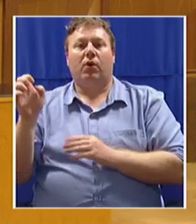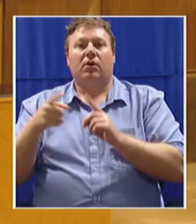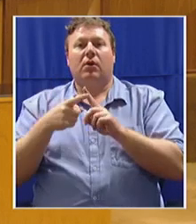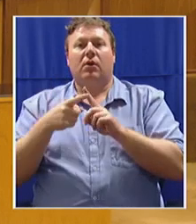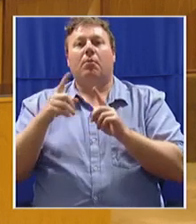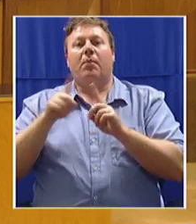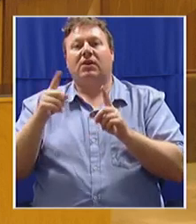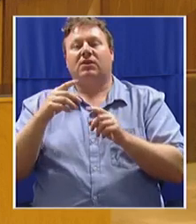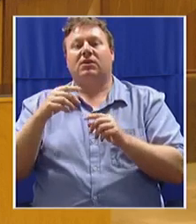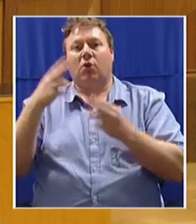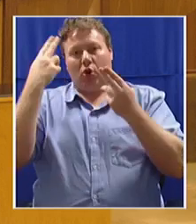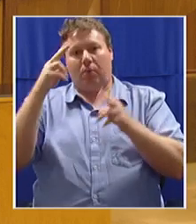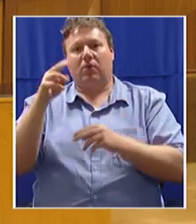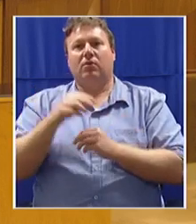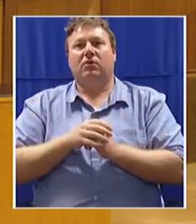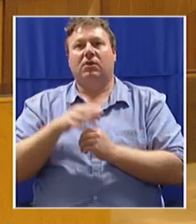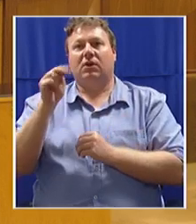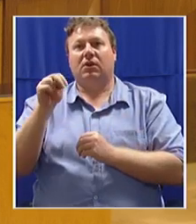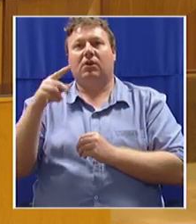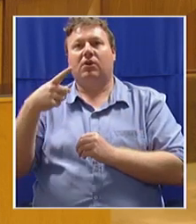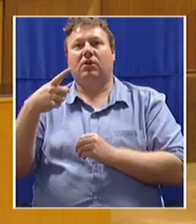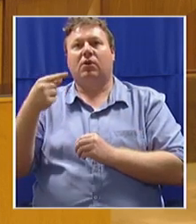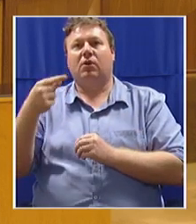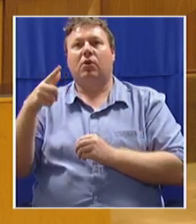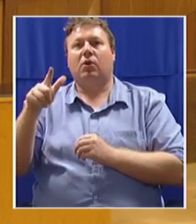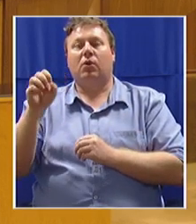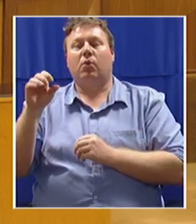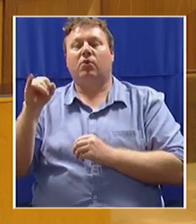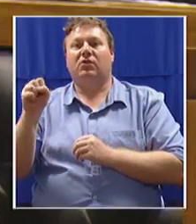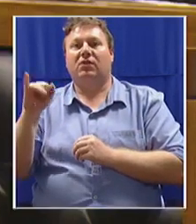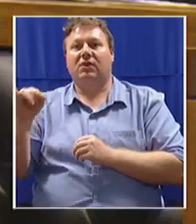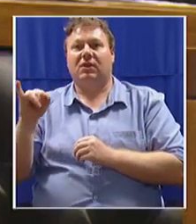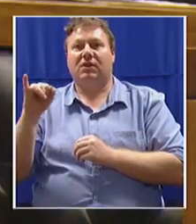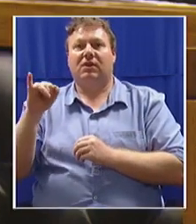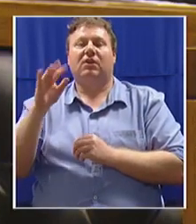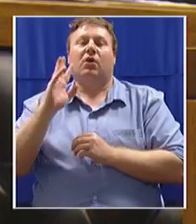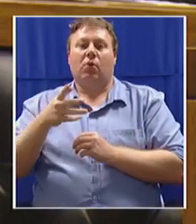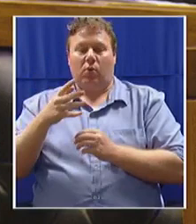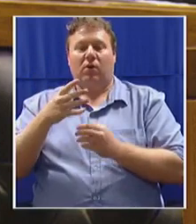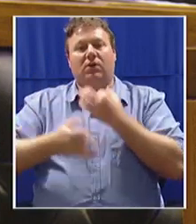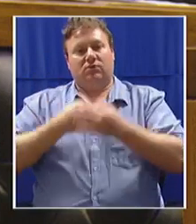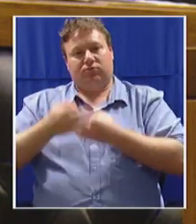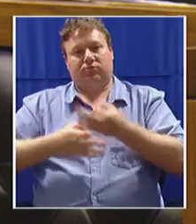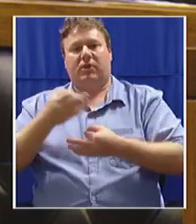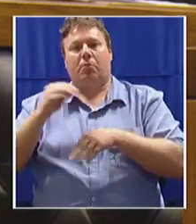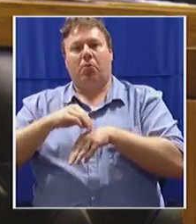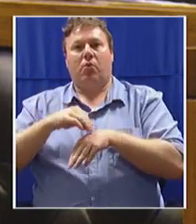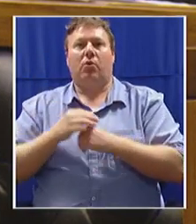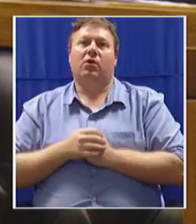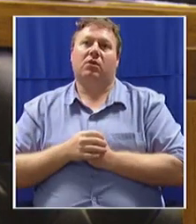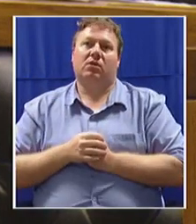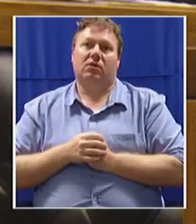question. Deputy President. Thank you very much, Honorable Speaker.